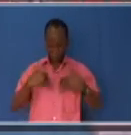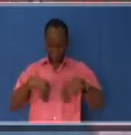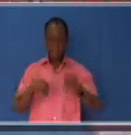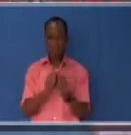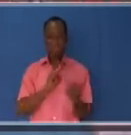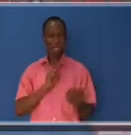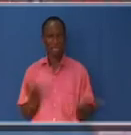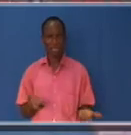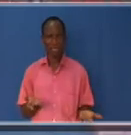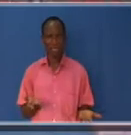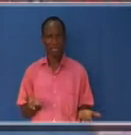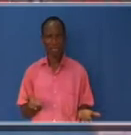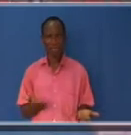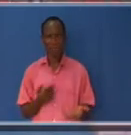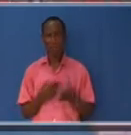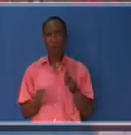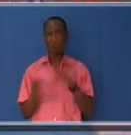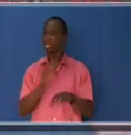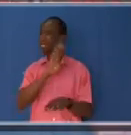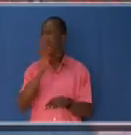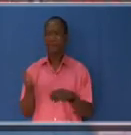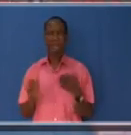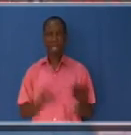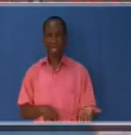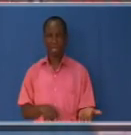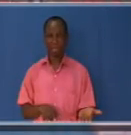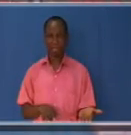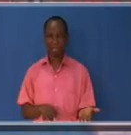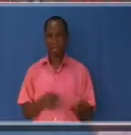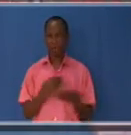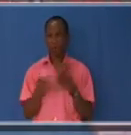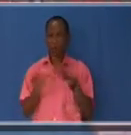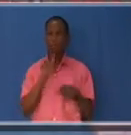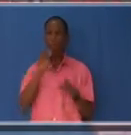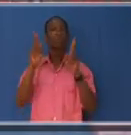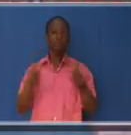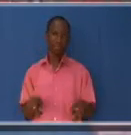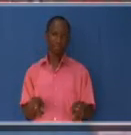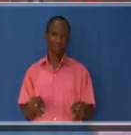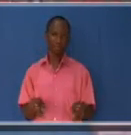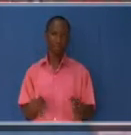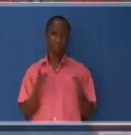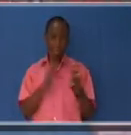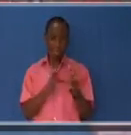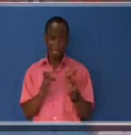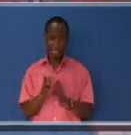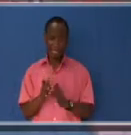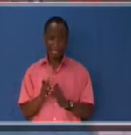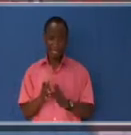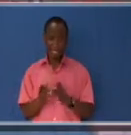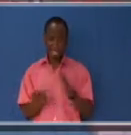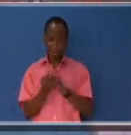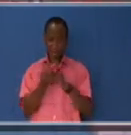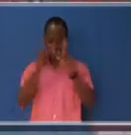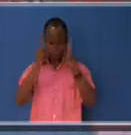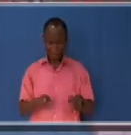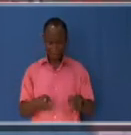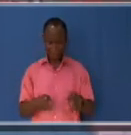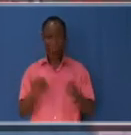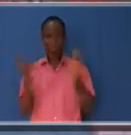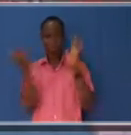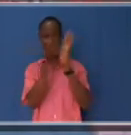onkoi odaso wo ho se se honkron kron onwu ifiso oye nimpa Jesus obeye nimpa no nti e bo